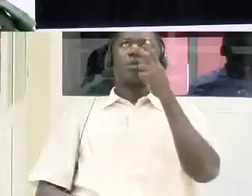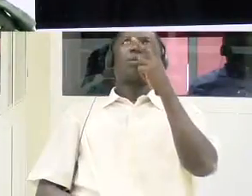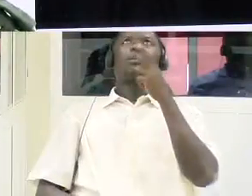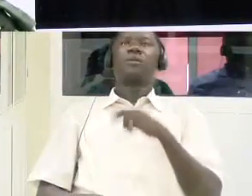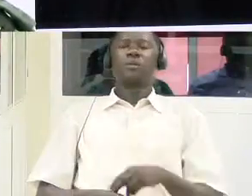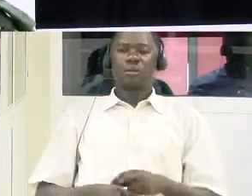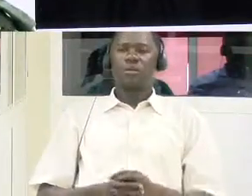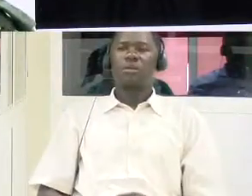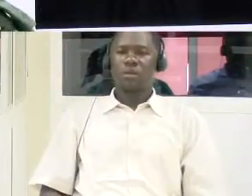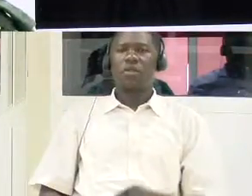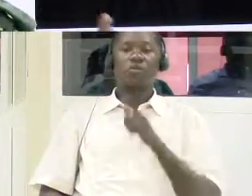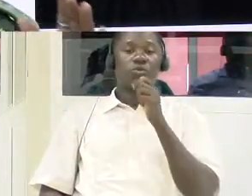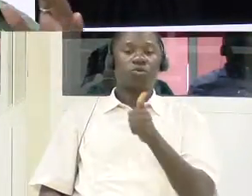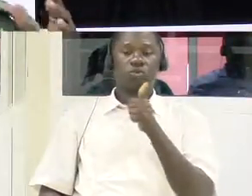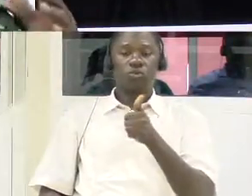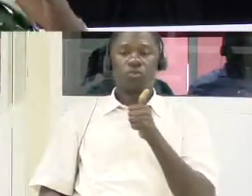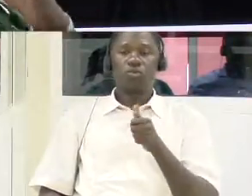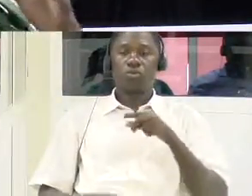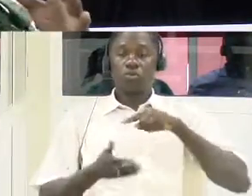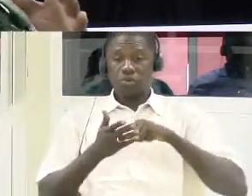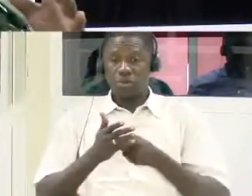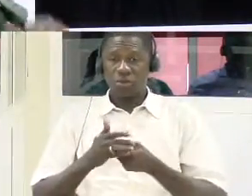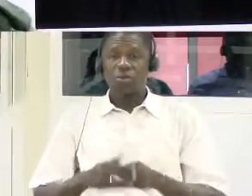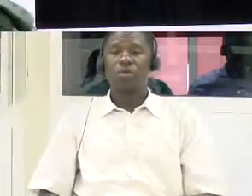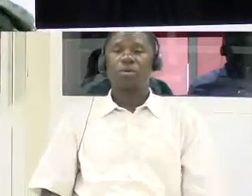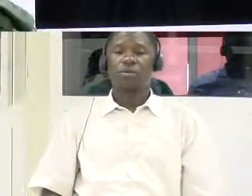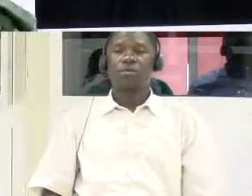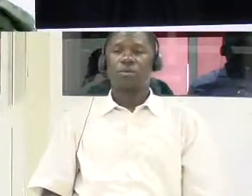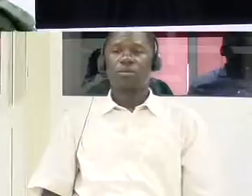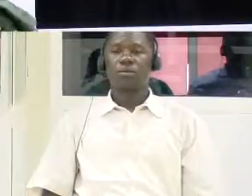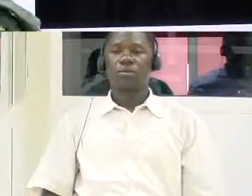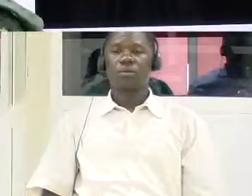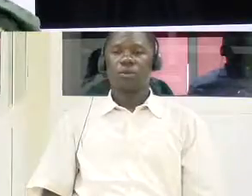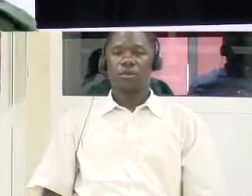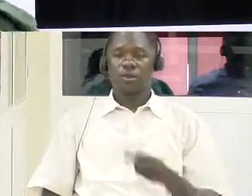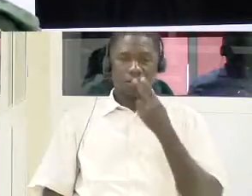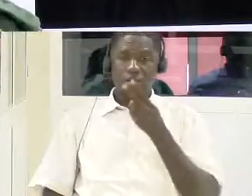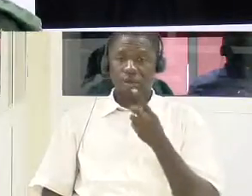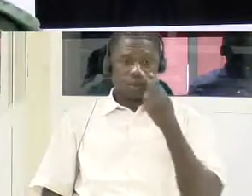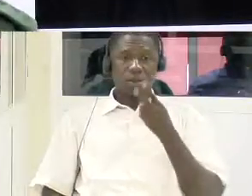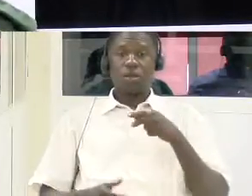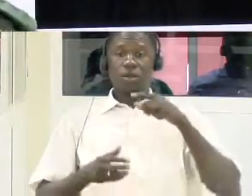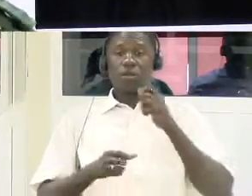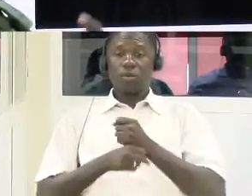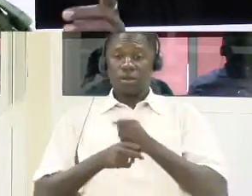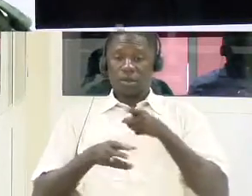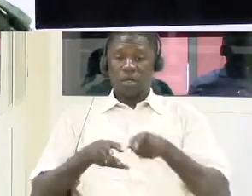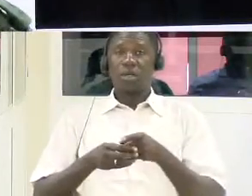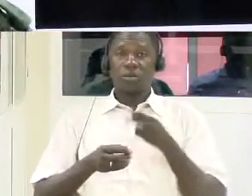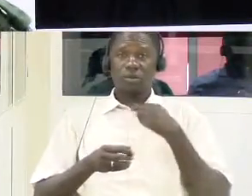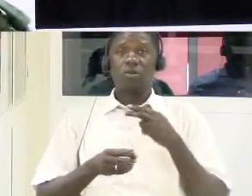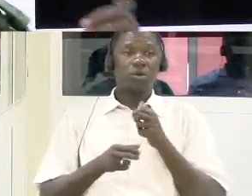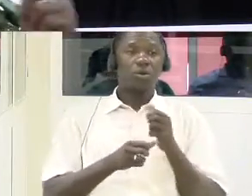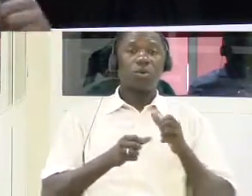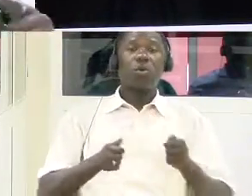is okay. You can establish a fighting position there and then you can control the whole area. So I